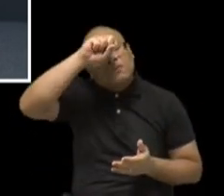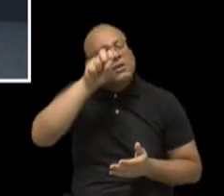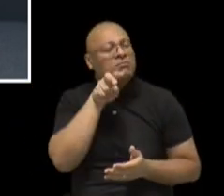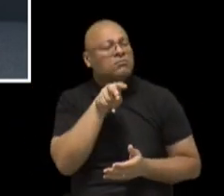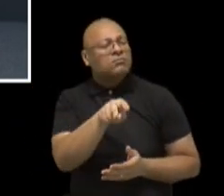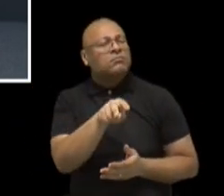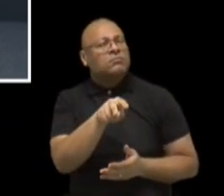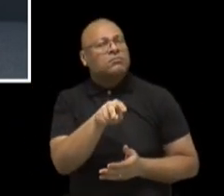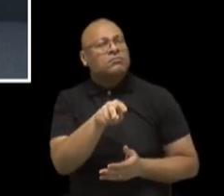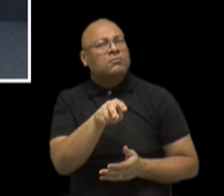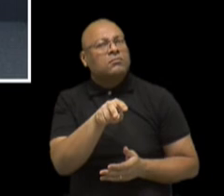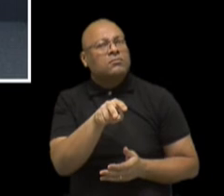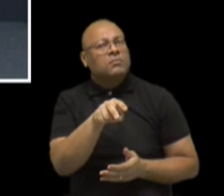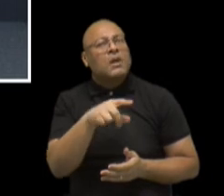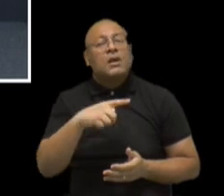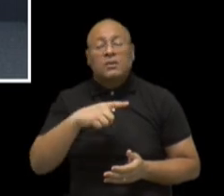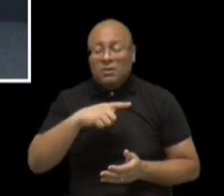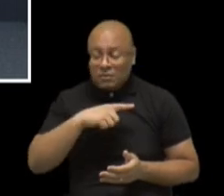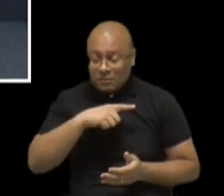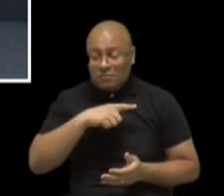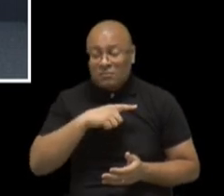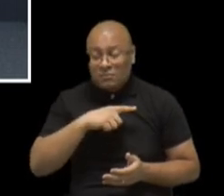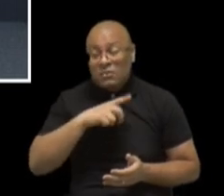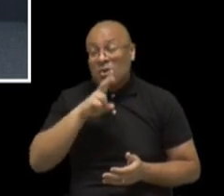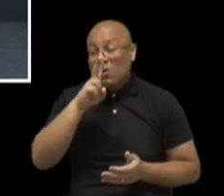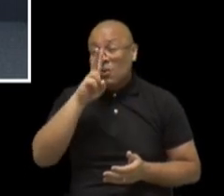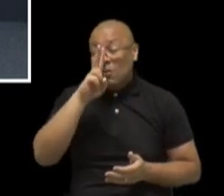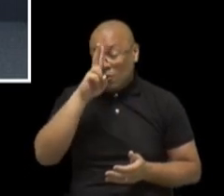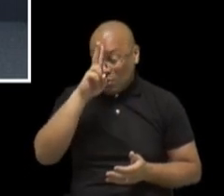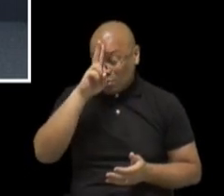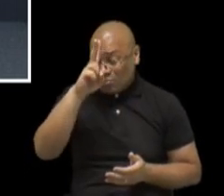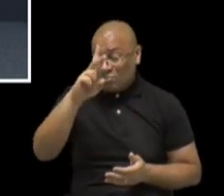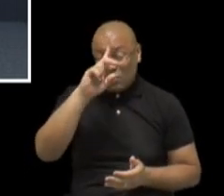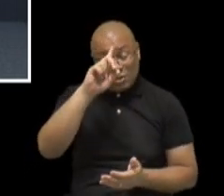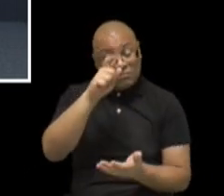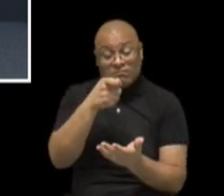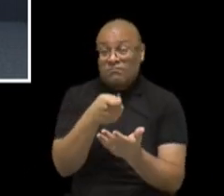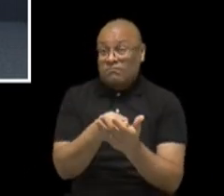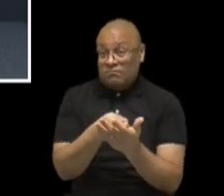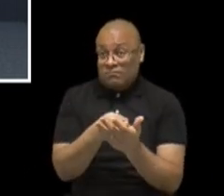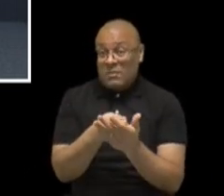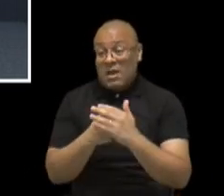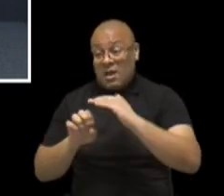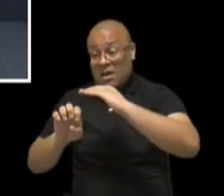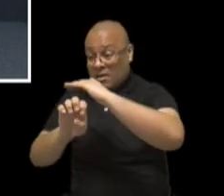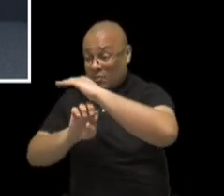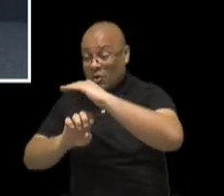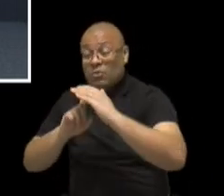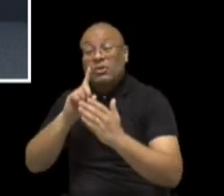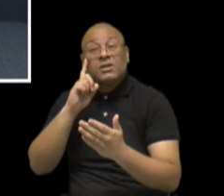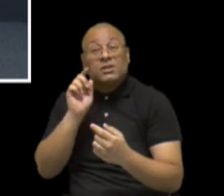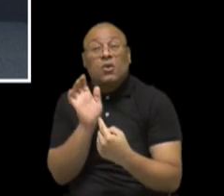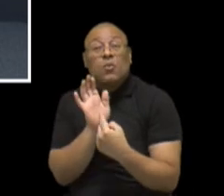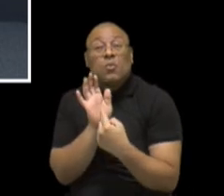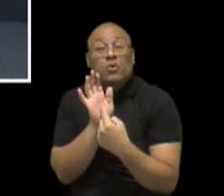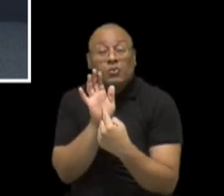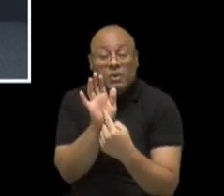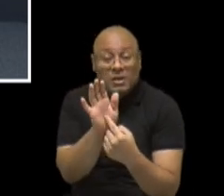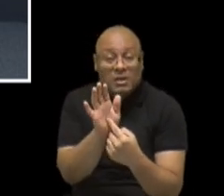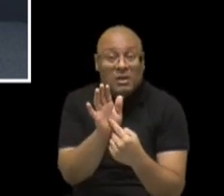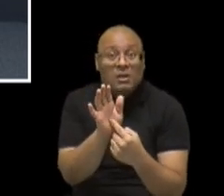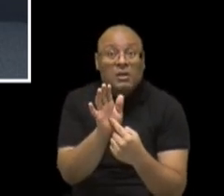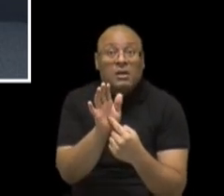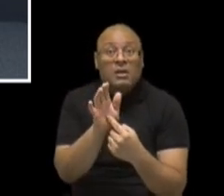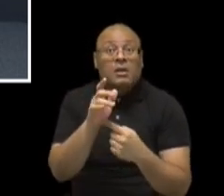Yes, we haven't shown this season, neither Missoni nor M. We decided we will show upon delivery